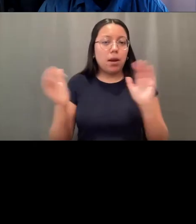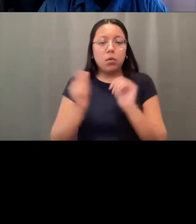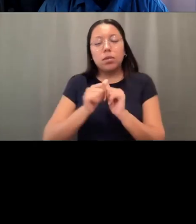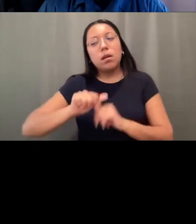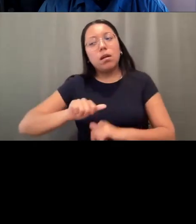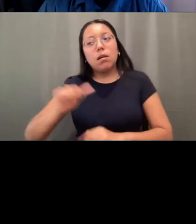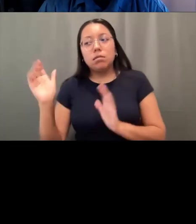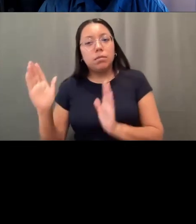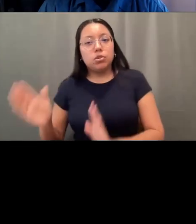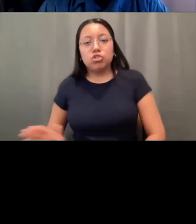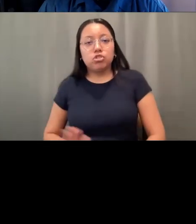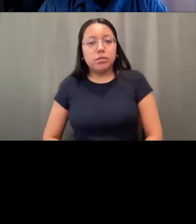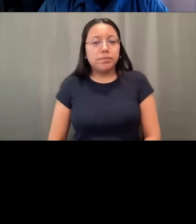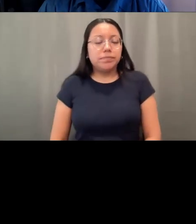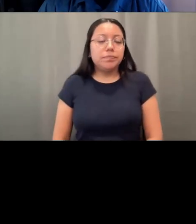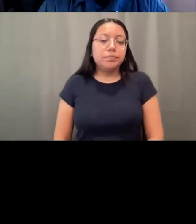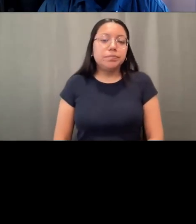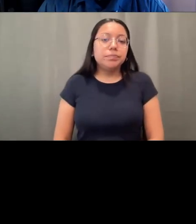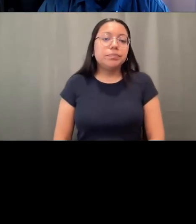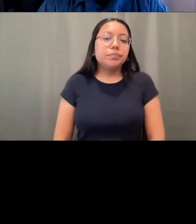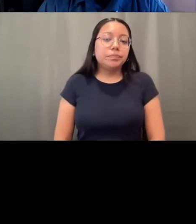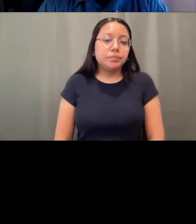else.